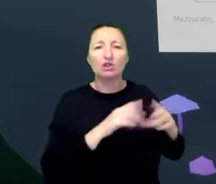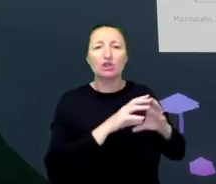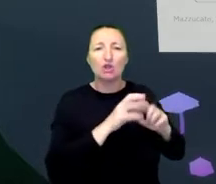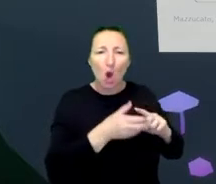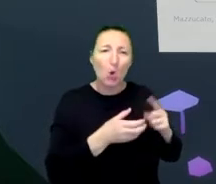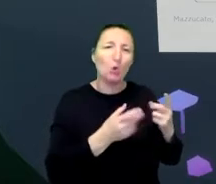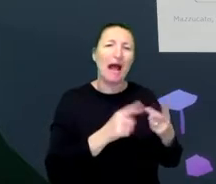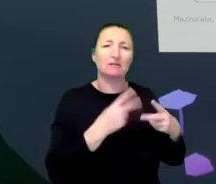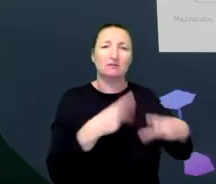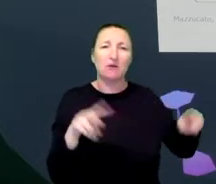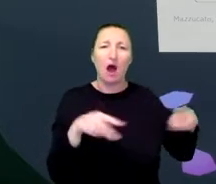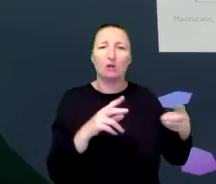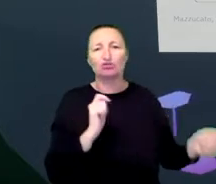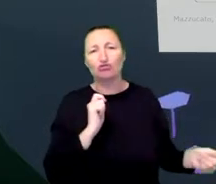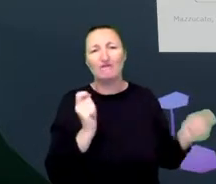which is this